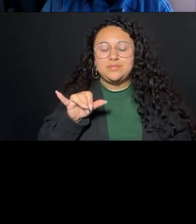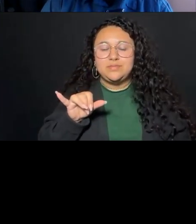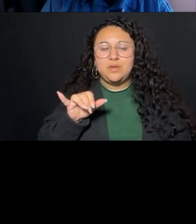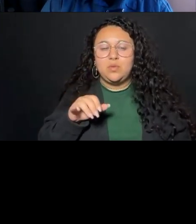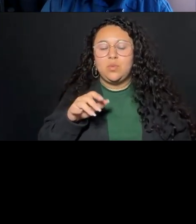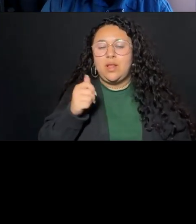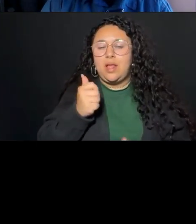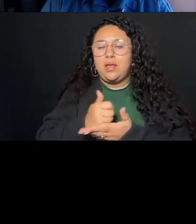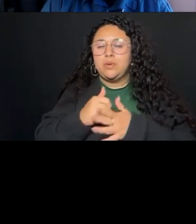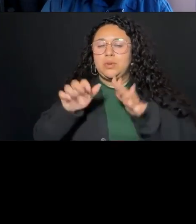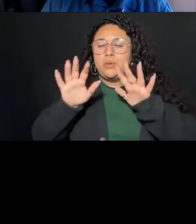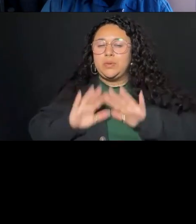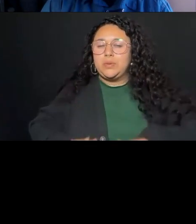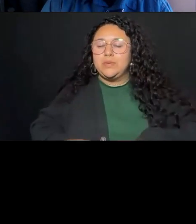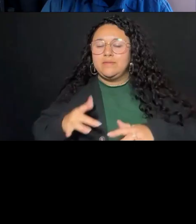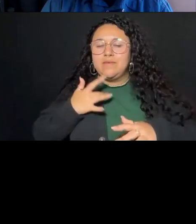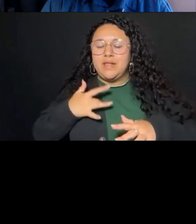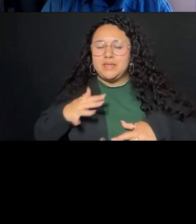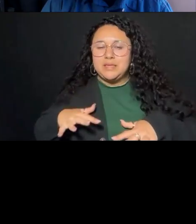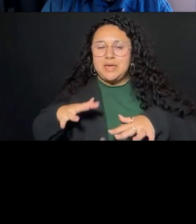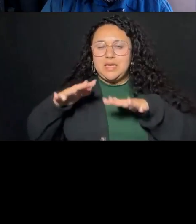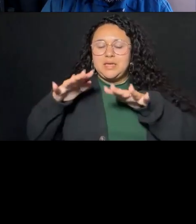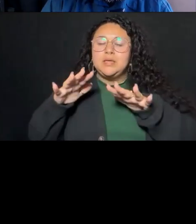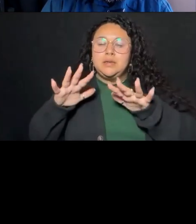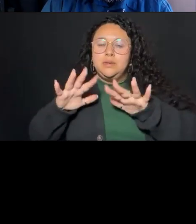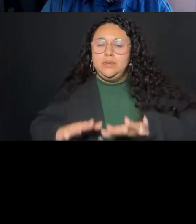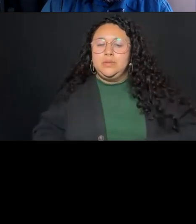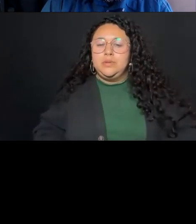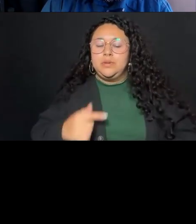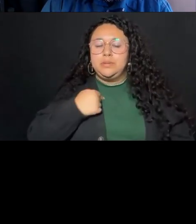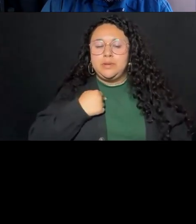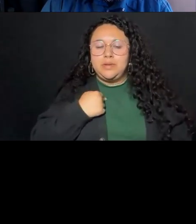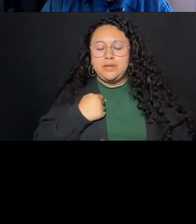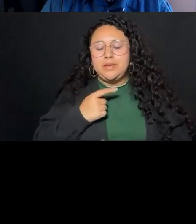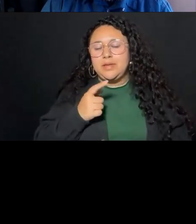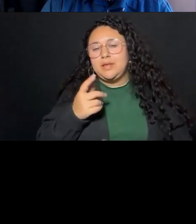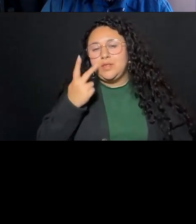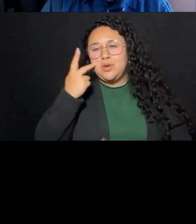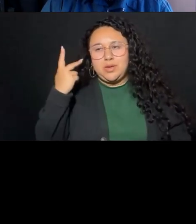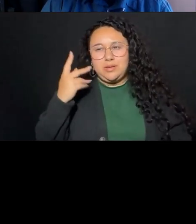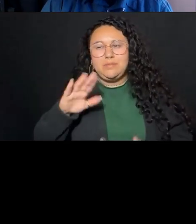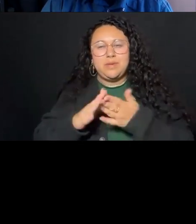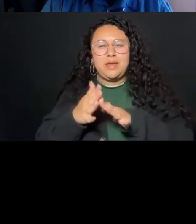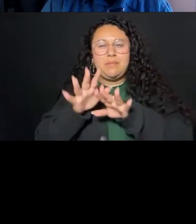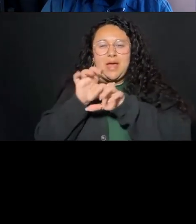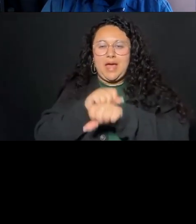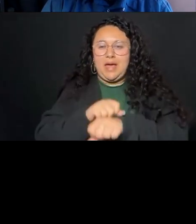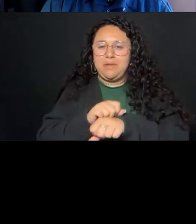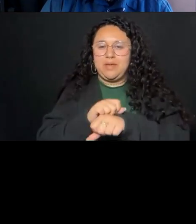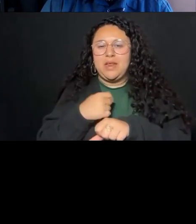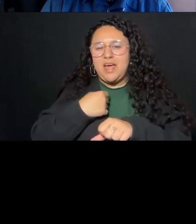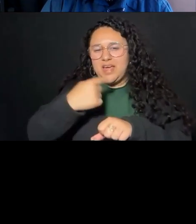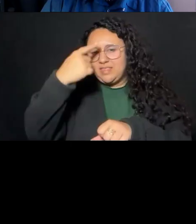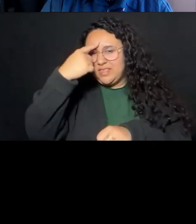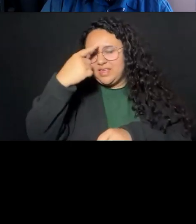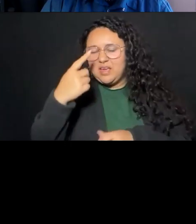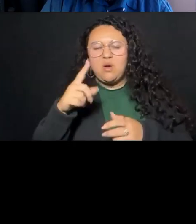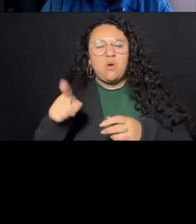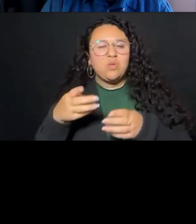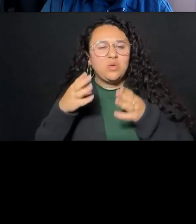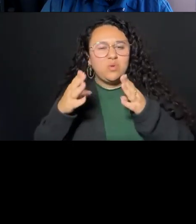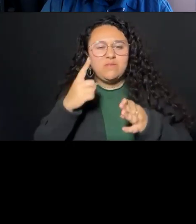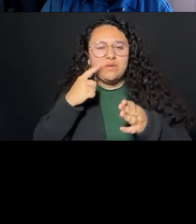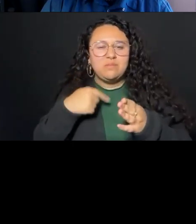relieve me. I think more so, like looking back, it became like a habit, and like I would think that like, oh, the only way to